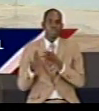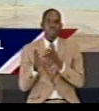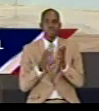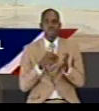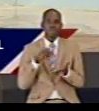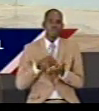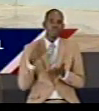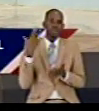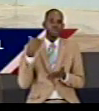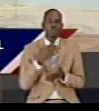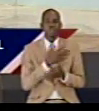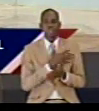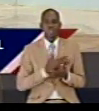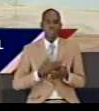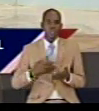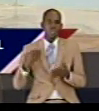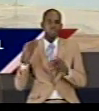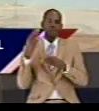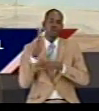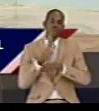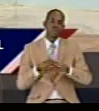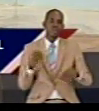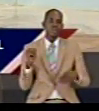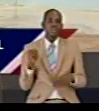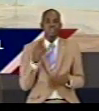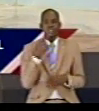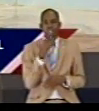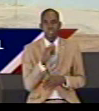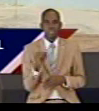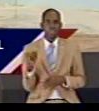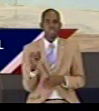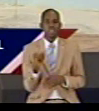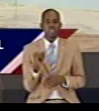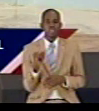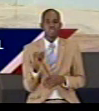Jesus stood and cried, saying,